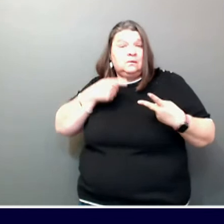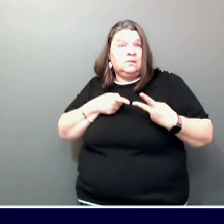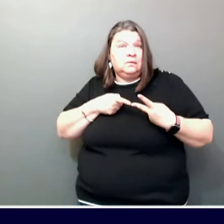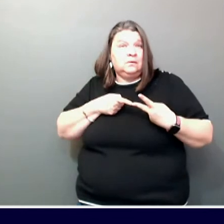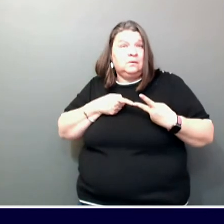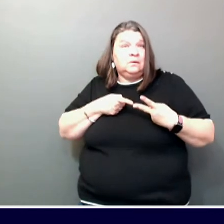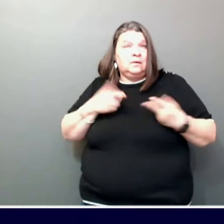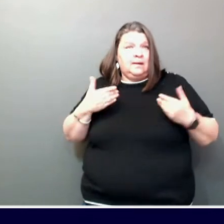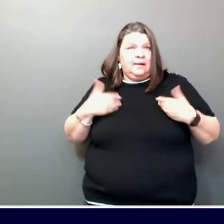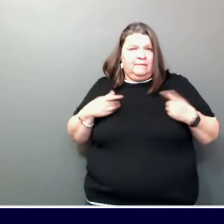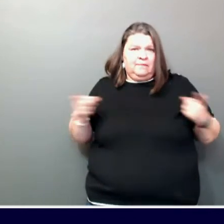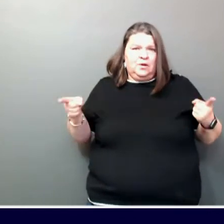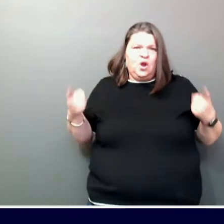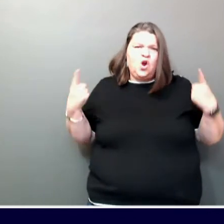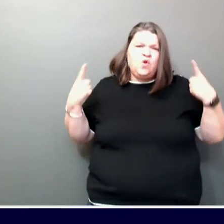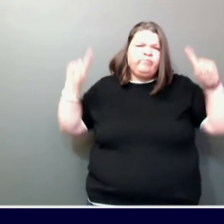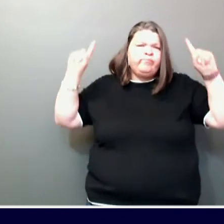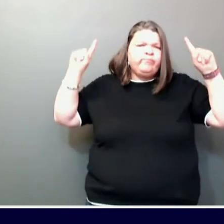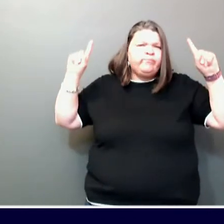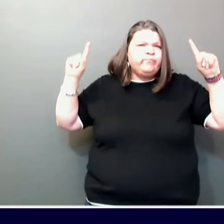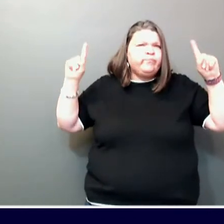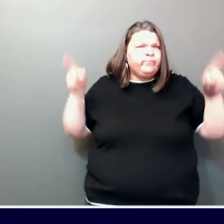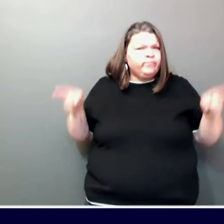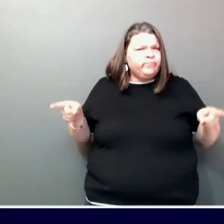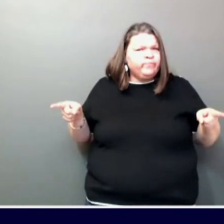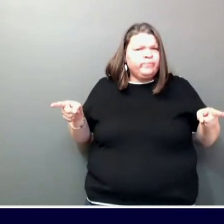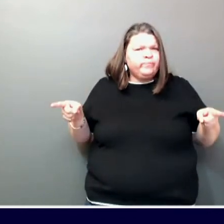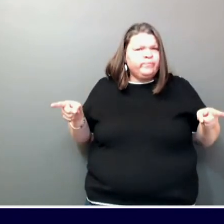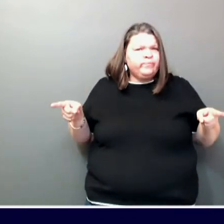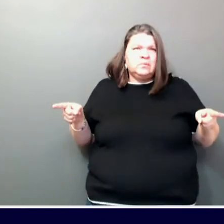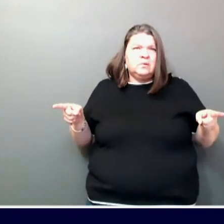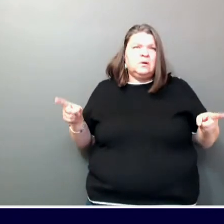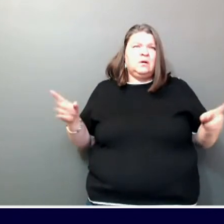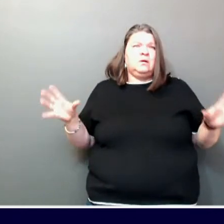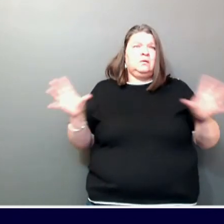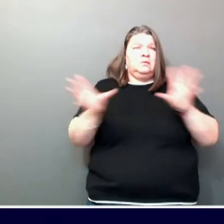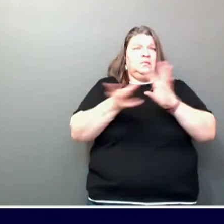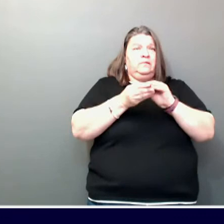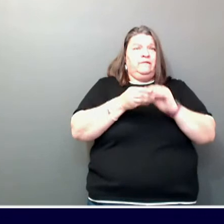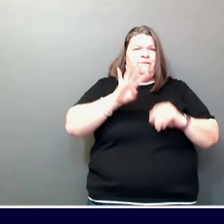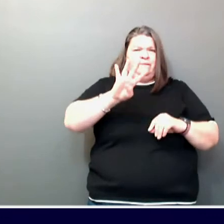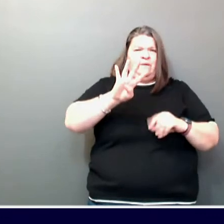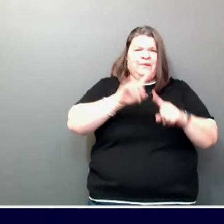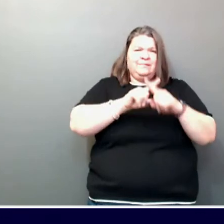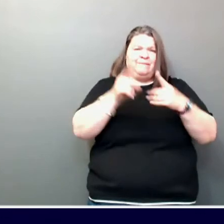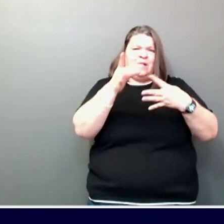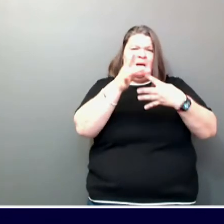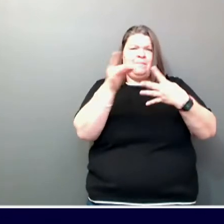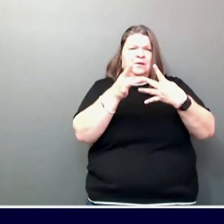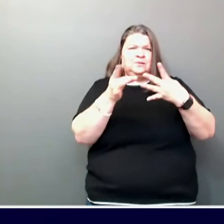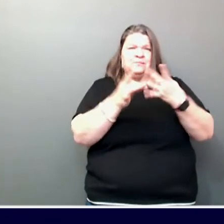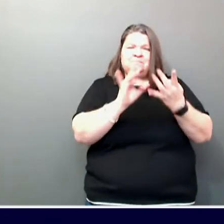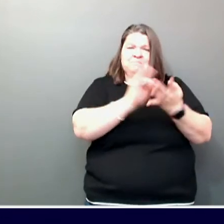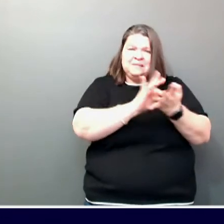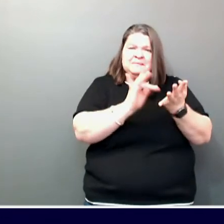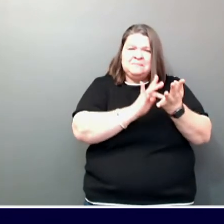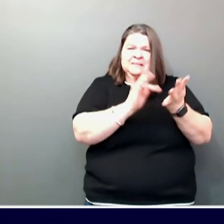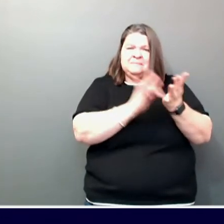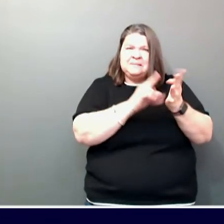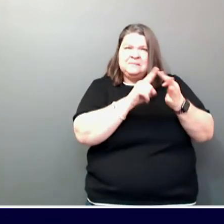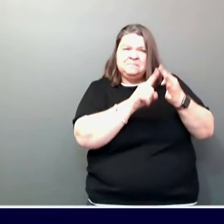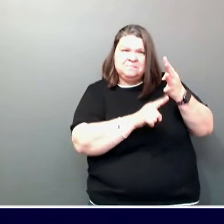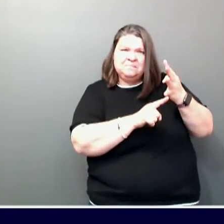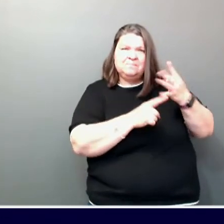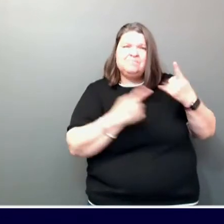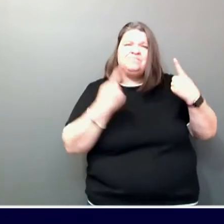effective. They keep people out of the hospital and they keep people alive. So the best way to access them is twofold